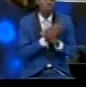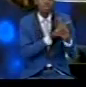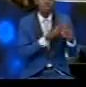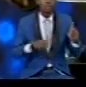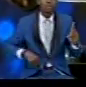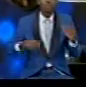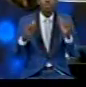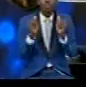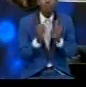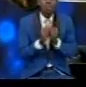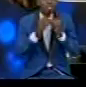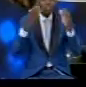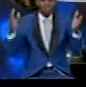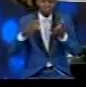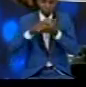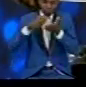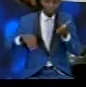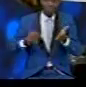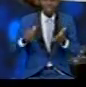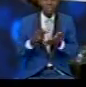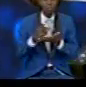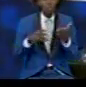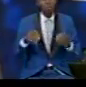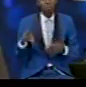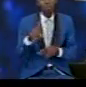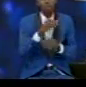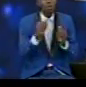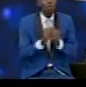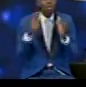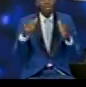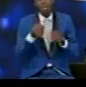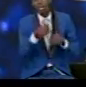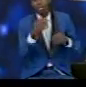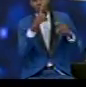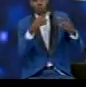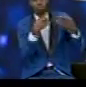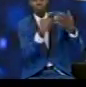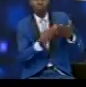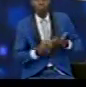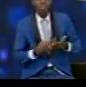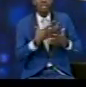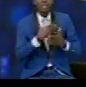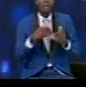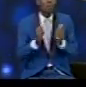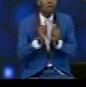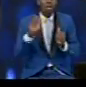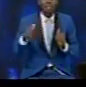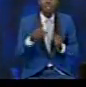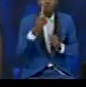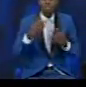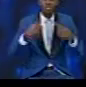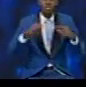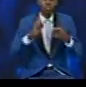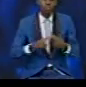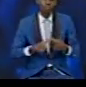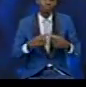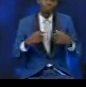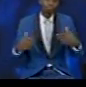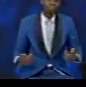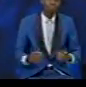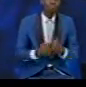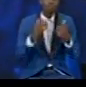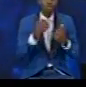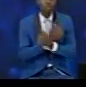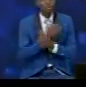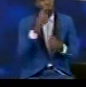without reservation, without a rival, and without anyone to compete with your love for God. That's the truth